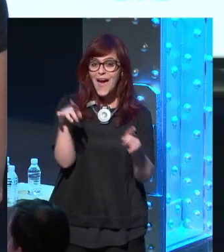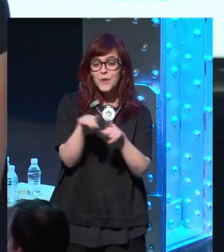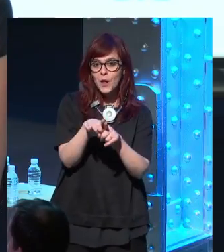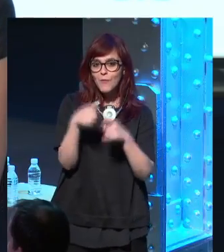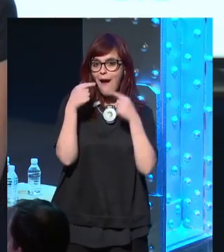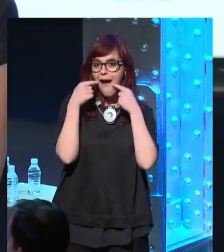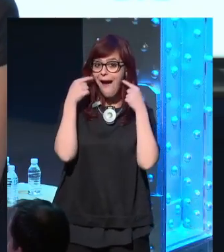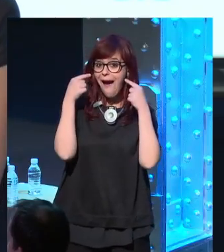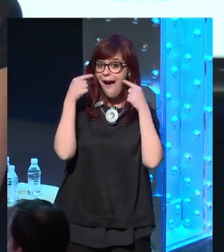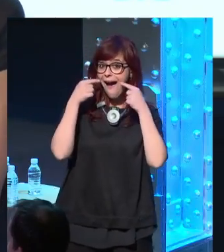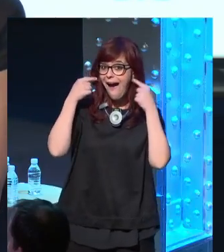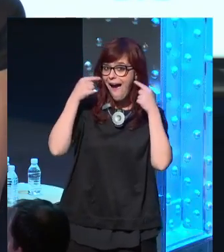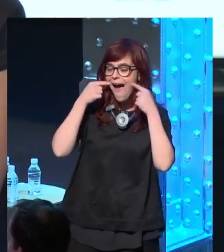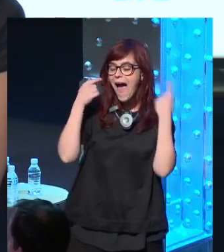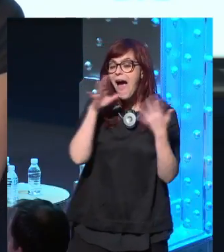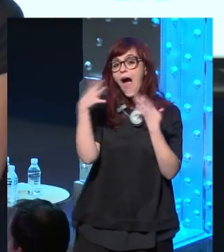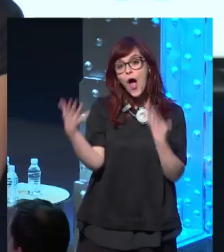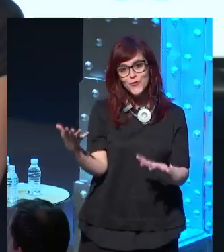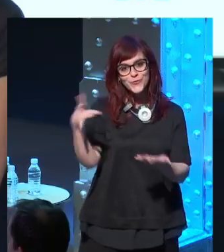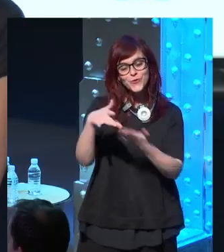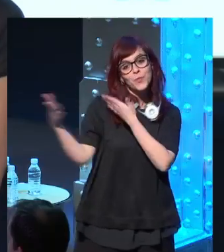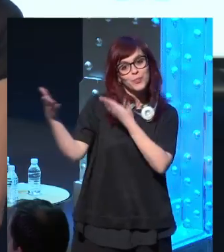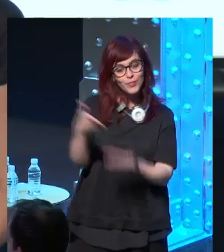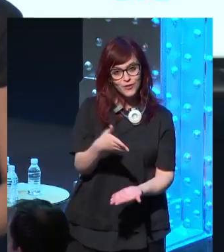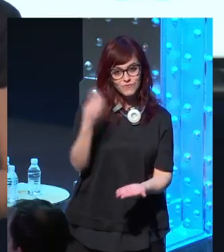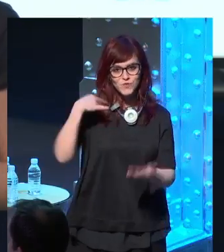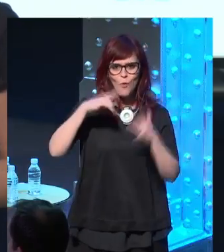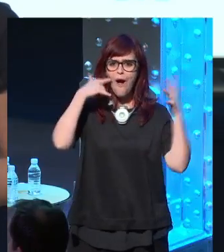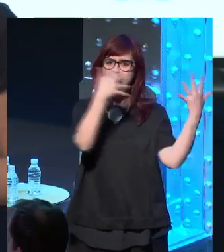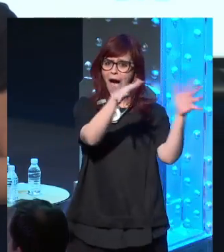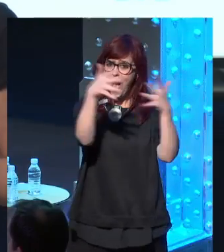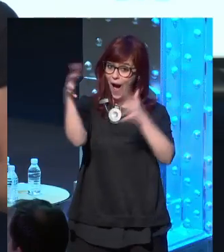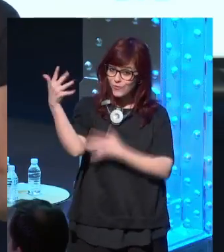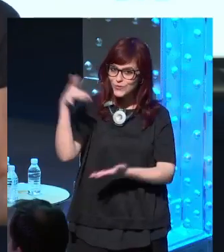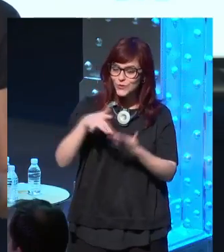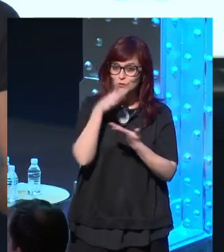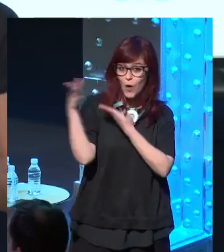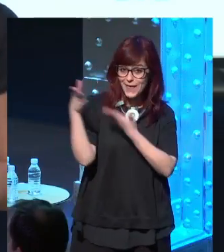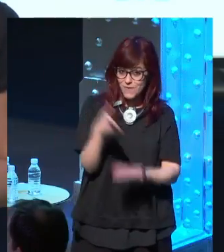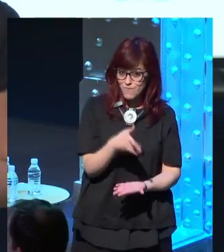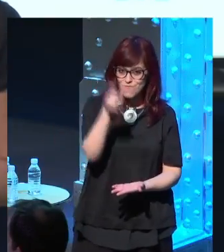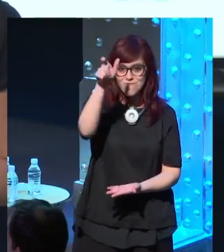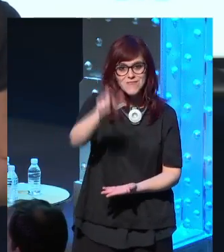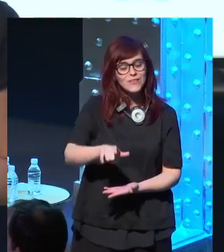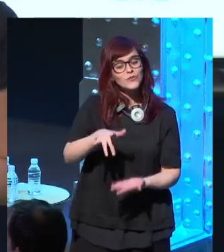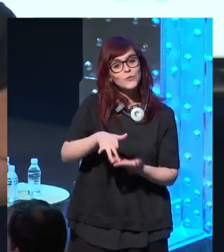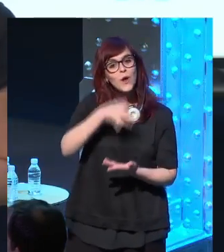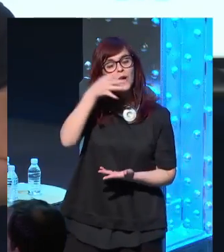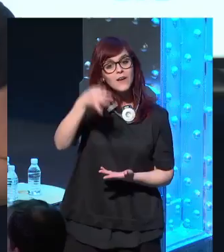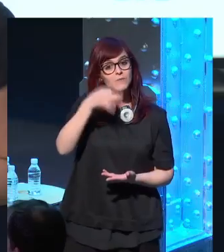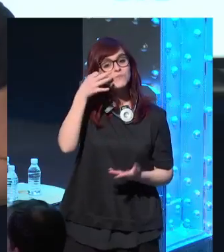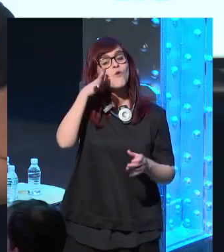here. I see many happy and smiling faces now, and now we're going to welcome, please put your hands together for our